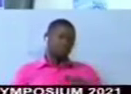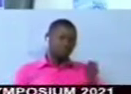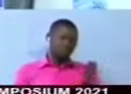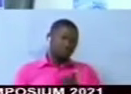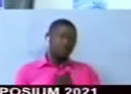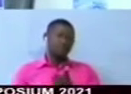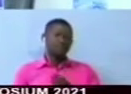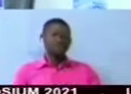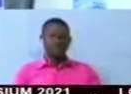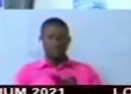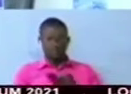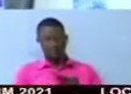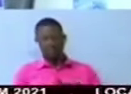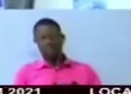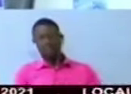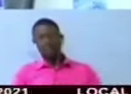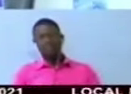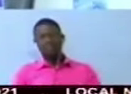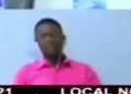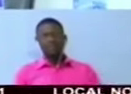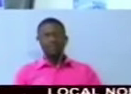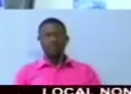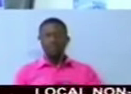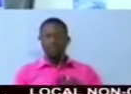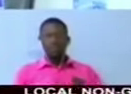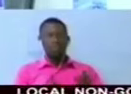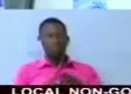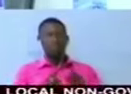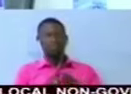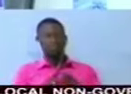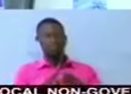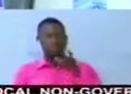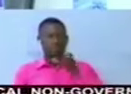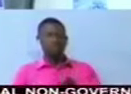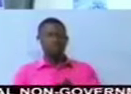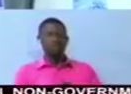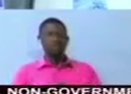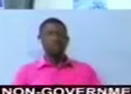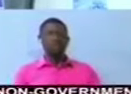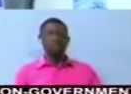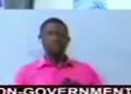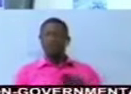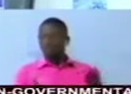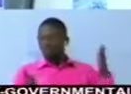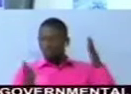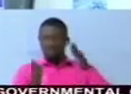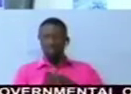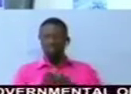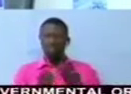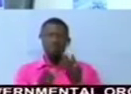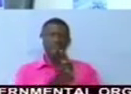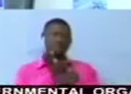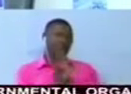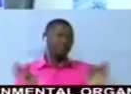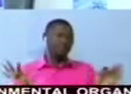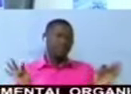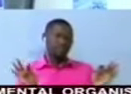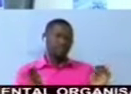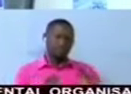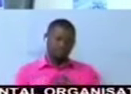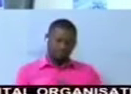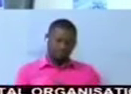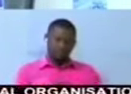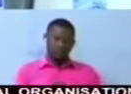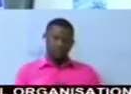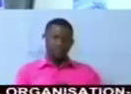was paid. Ñoo koku la. And we were at with him. Baby, you were accused and discharged. Until we were acquitted and discharged. Wow.